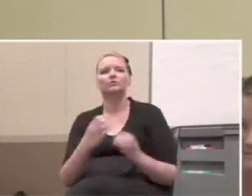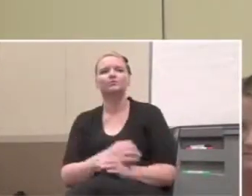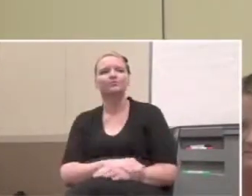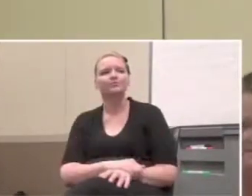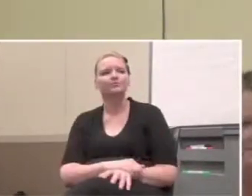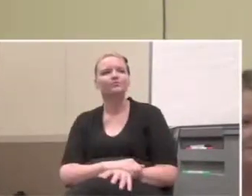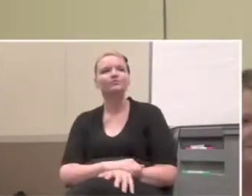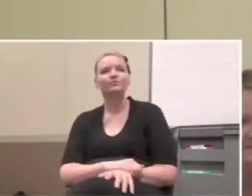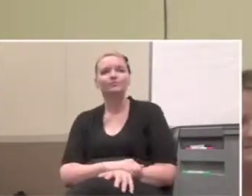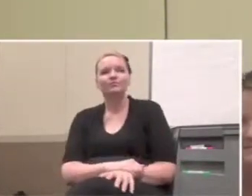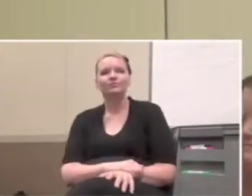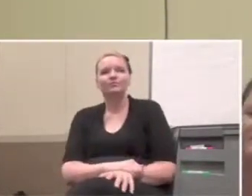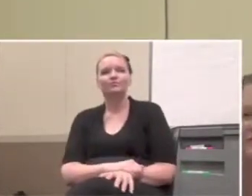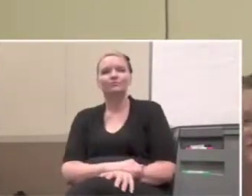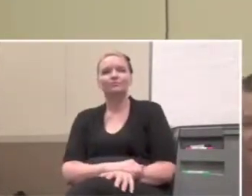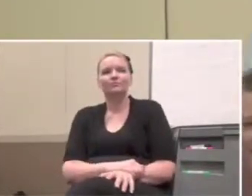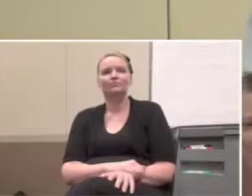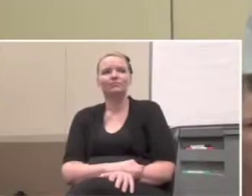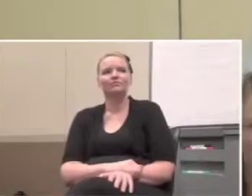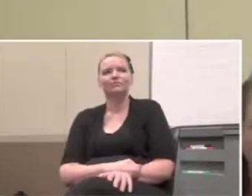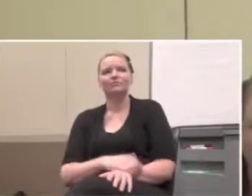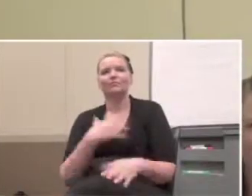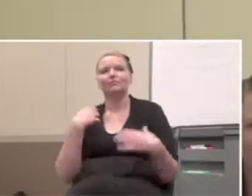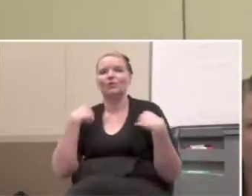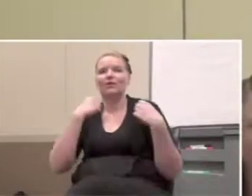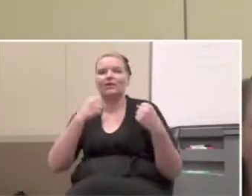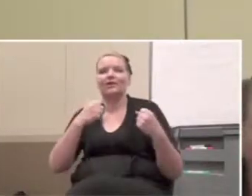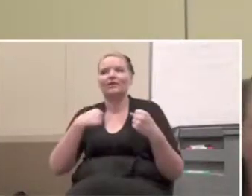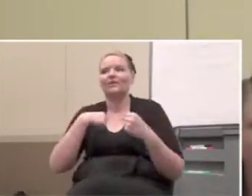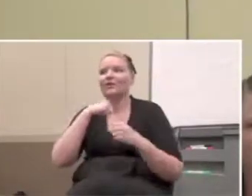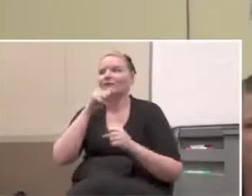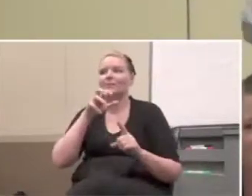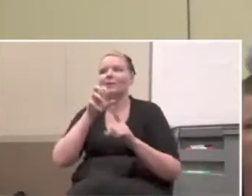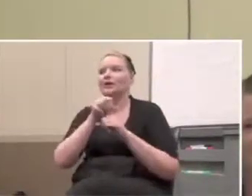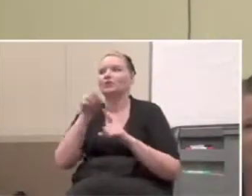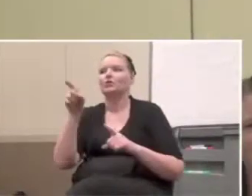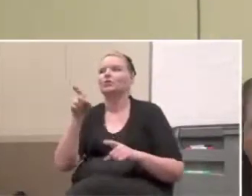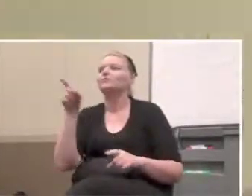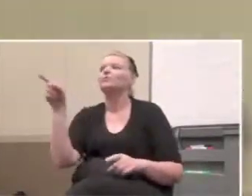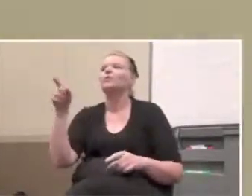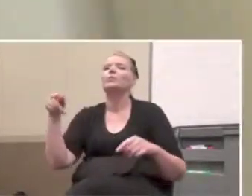Who's brave enough? Come on, I'm not going to bite your heads off.